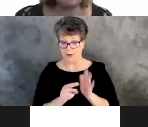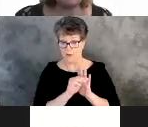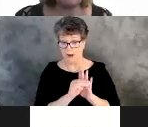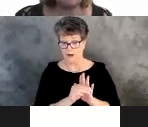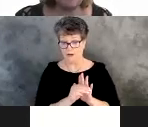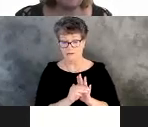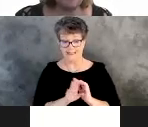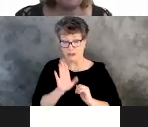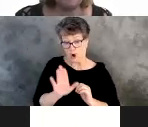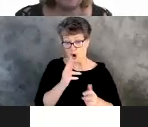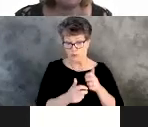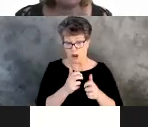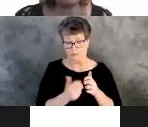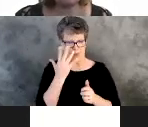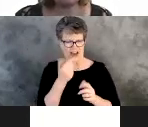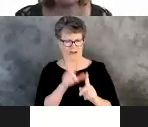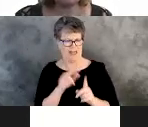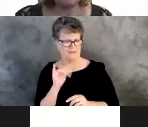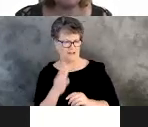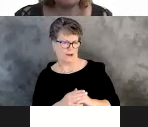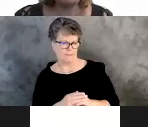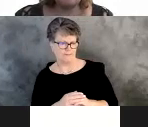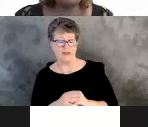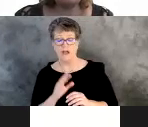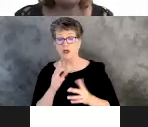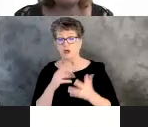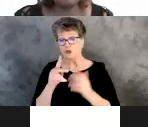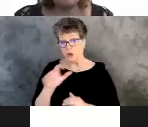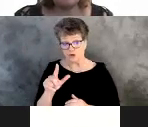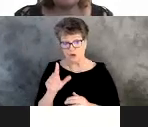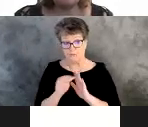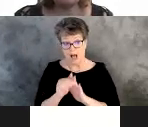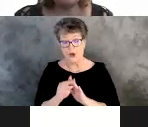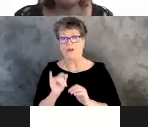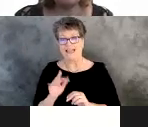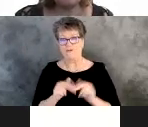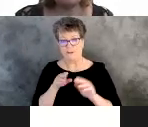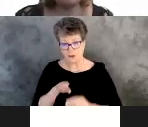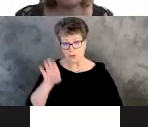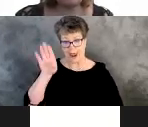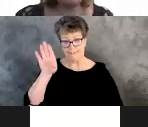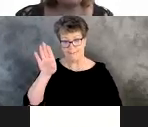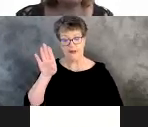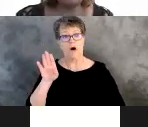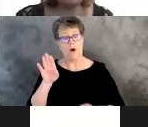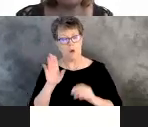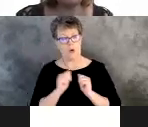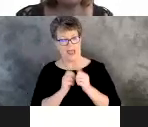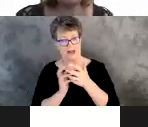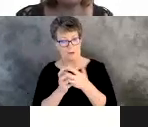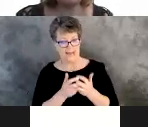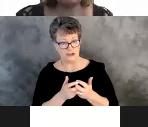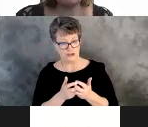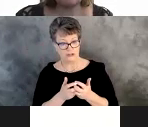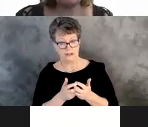did she even apply for that job? The social model would say, well, if we built a ramp or if we accommodated her and had